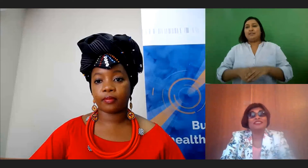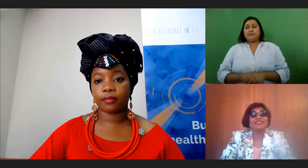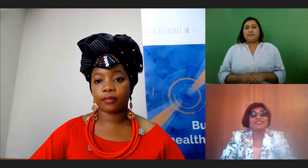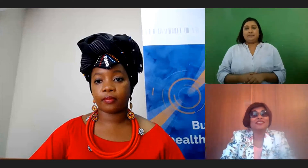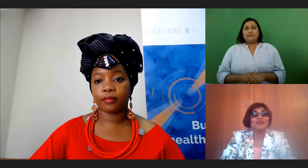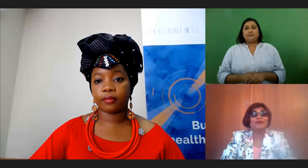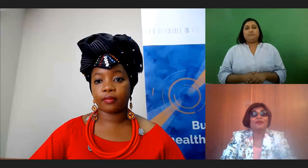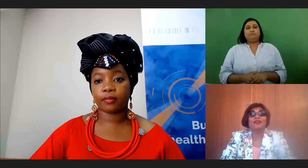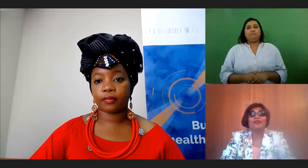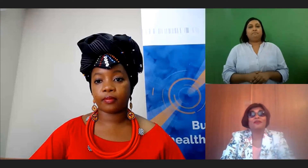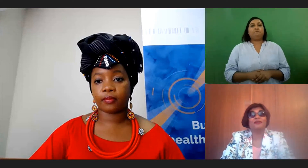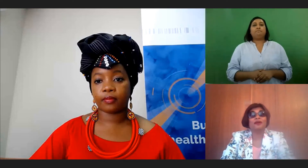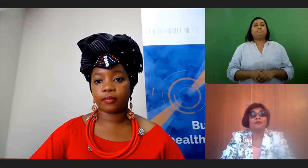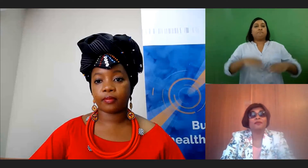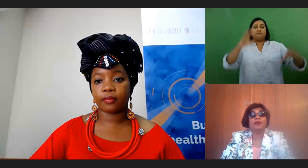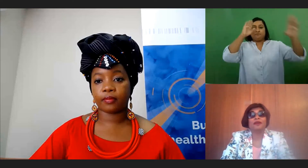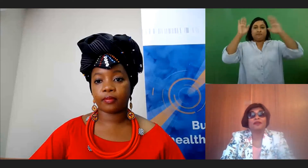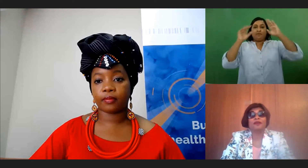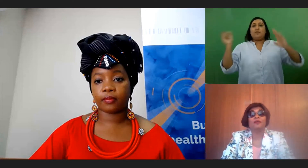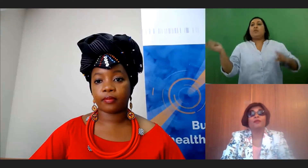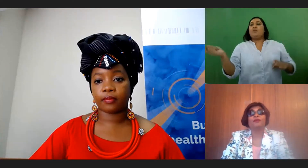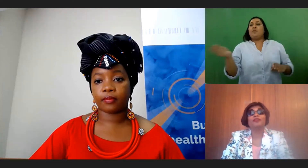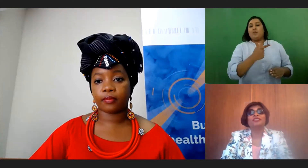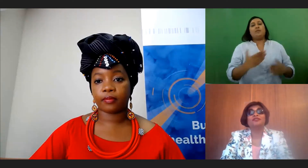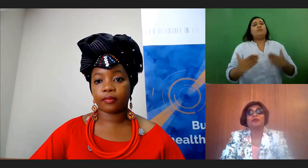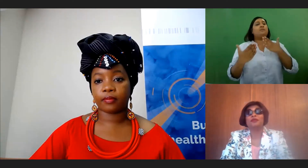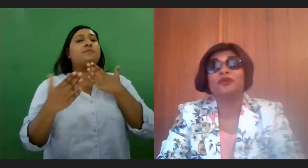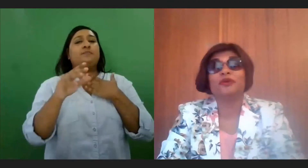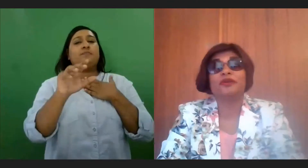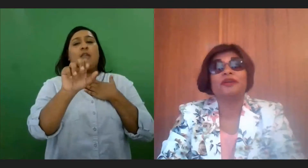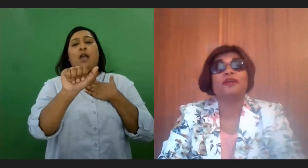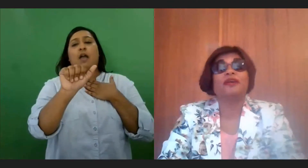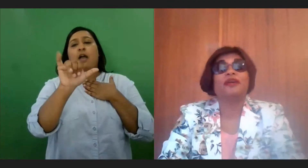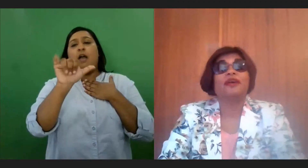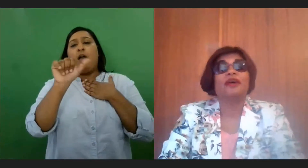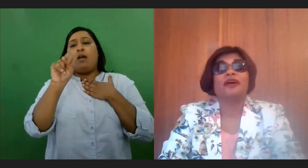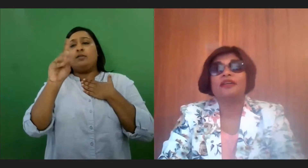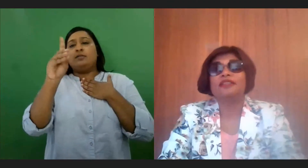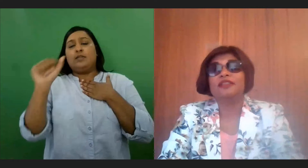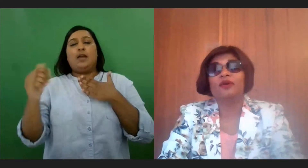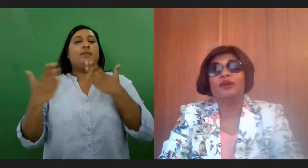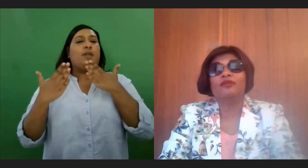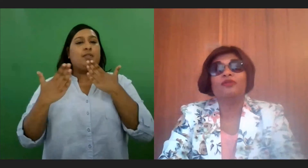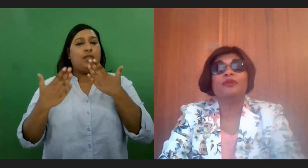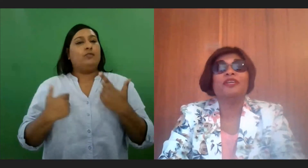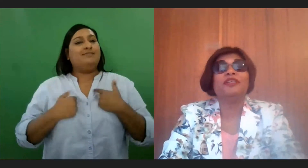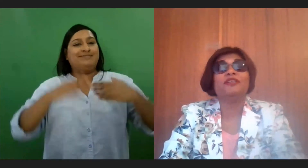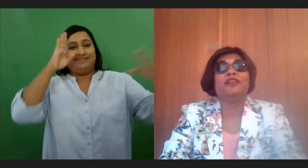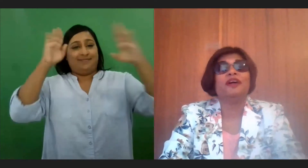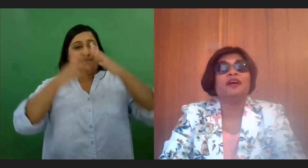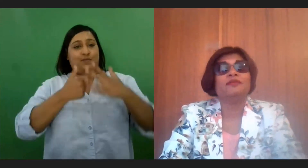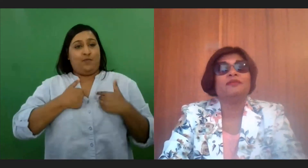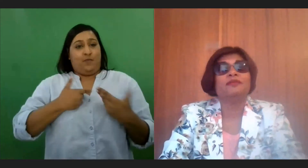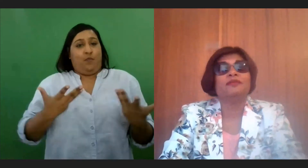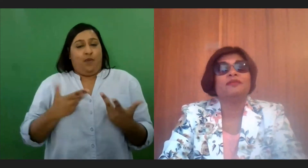Warm greetings. Thank you, Ayanda. Warm greetings from Pretoria. It is an honor for